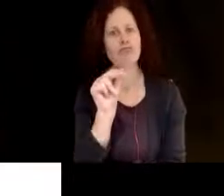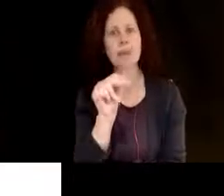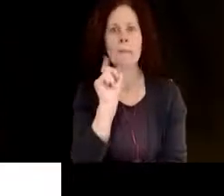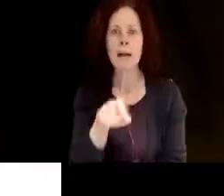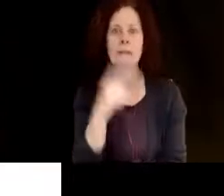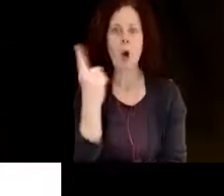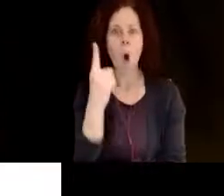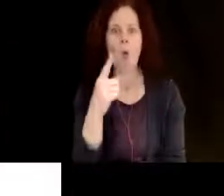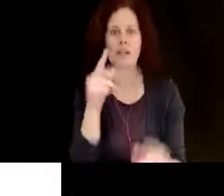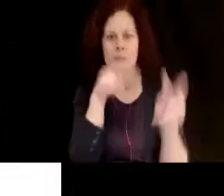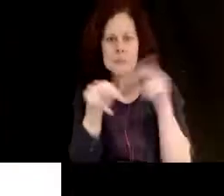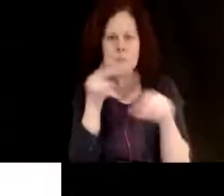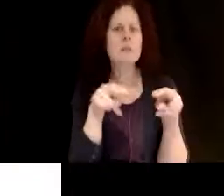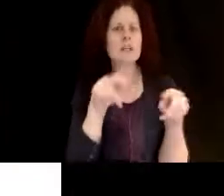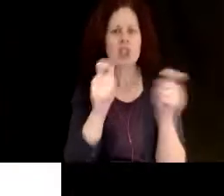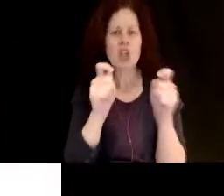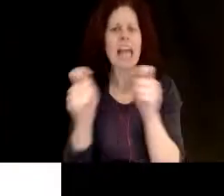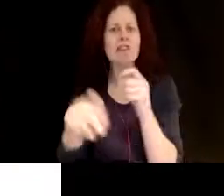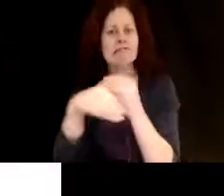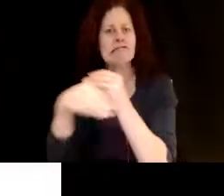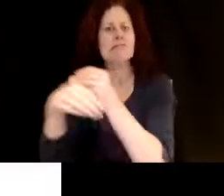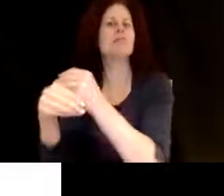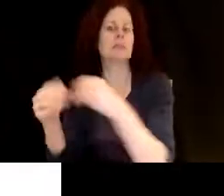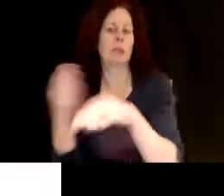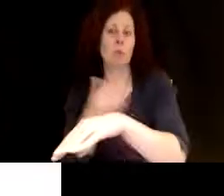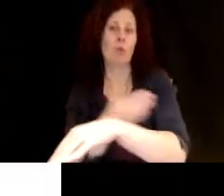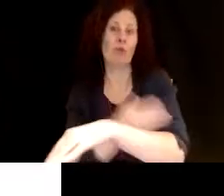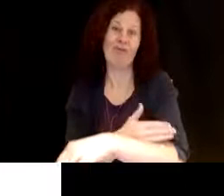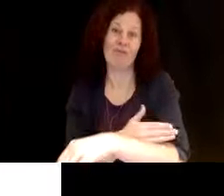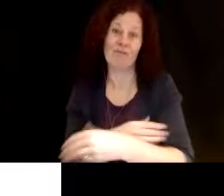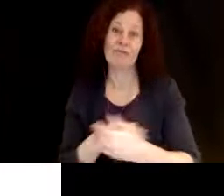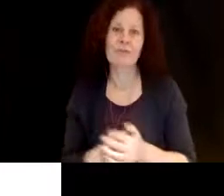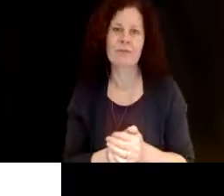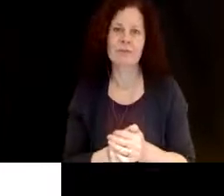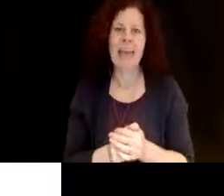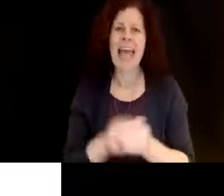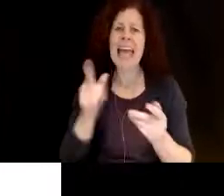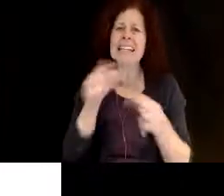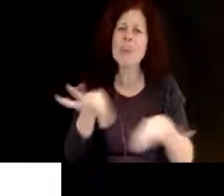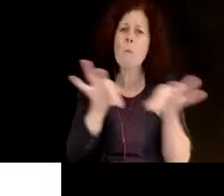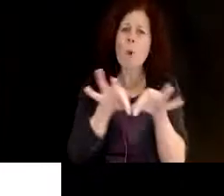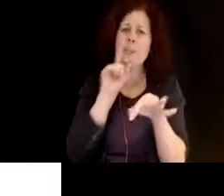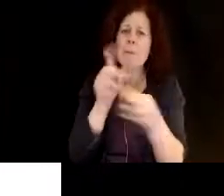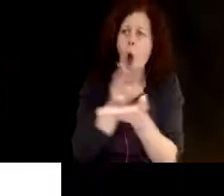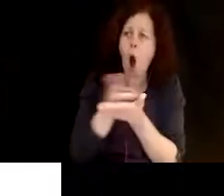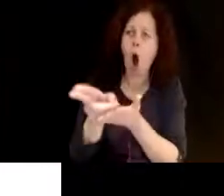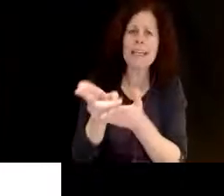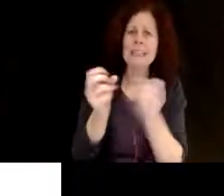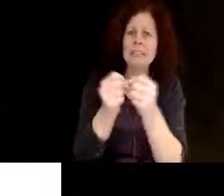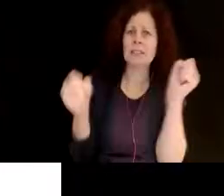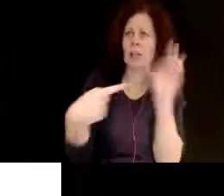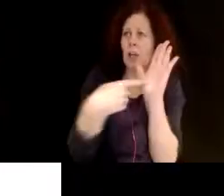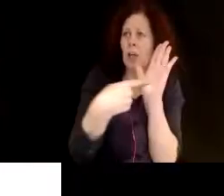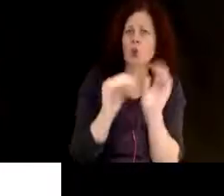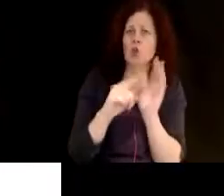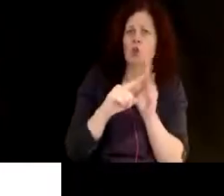it. And importantly, for engagement, be transparent about that progress and what you're doing, when you're doing it, and